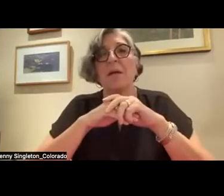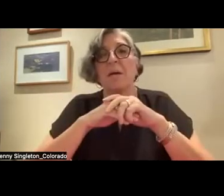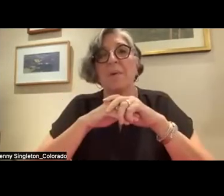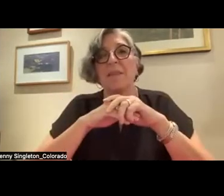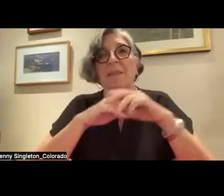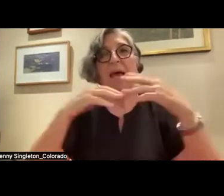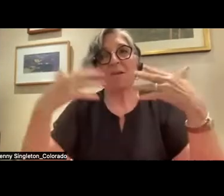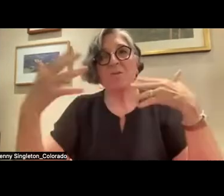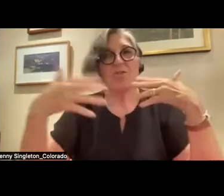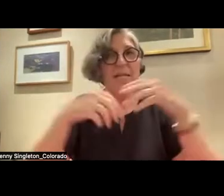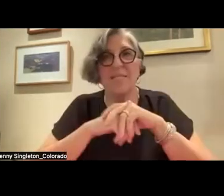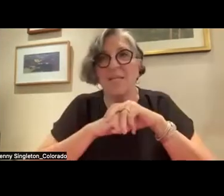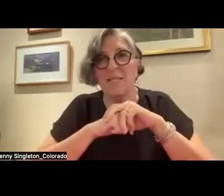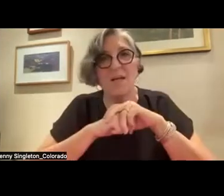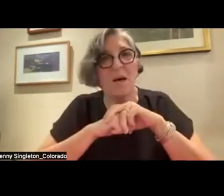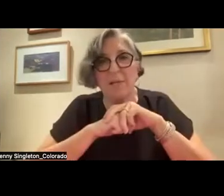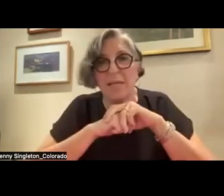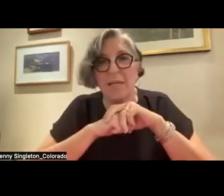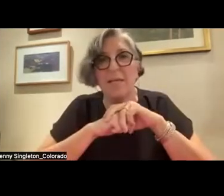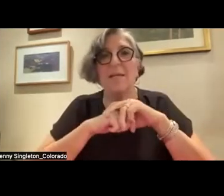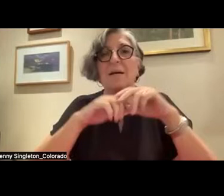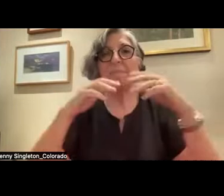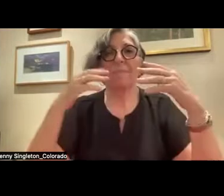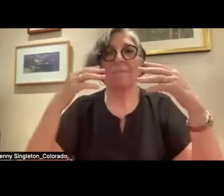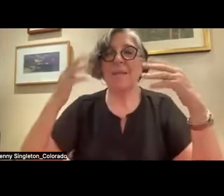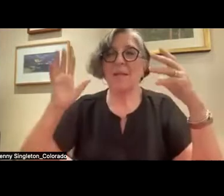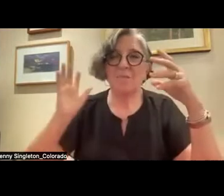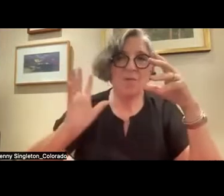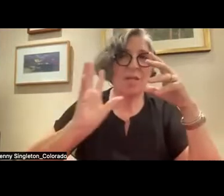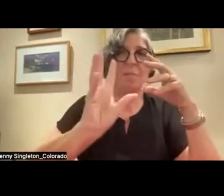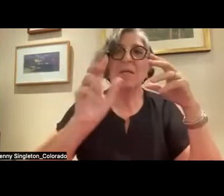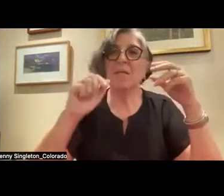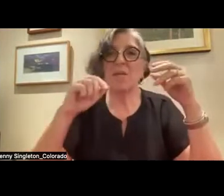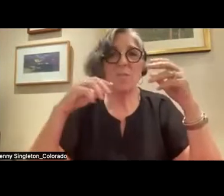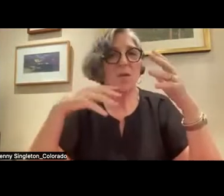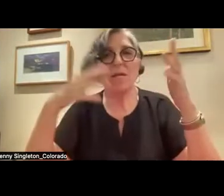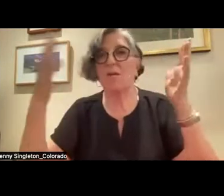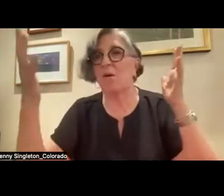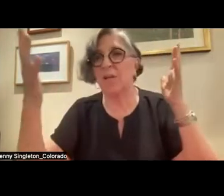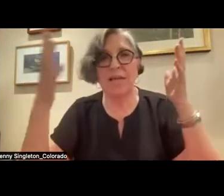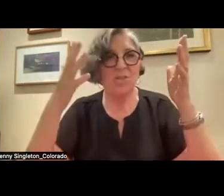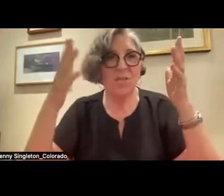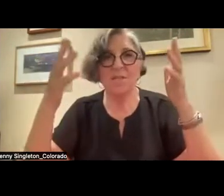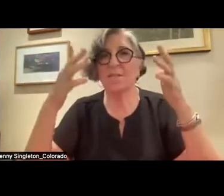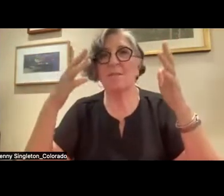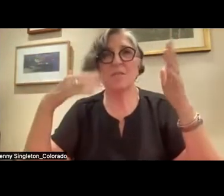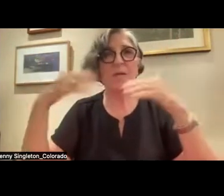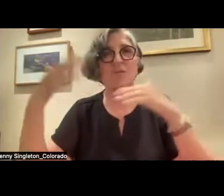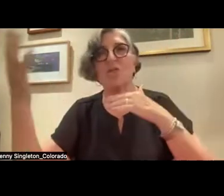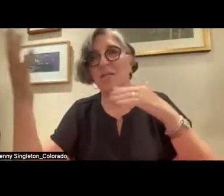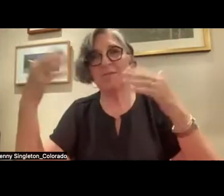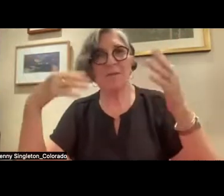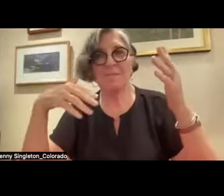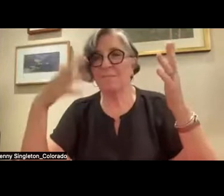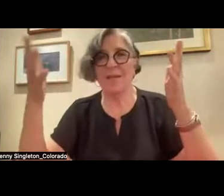user. But that cultural identity is complicated. Individuals come into the community at all ages,